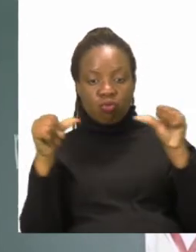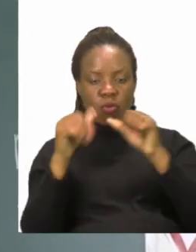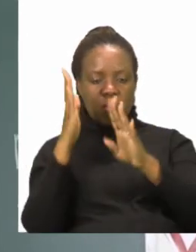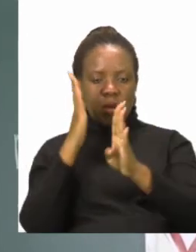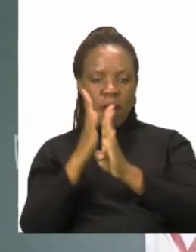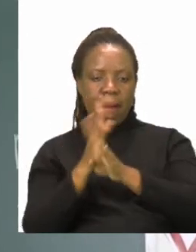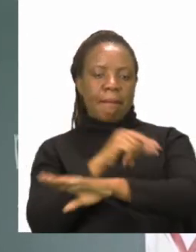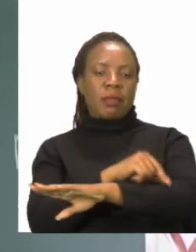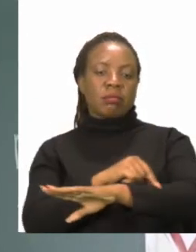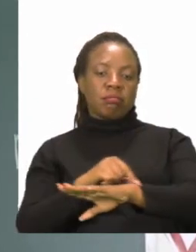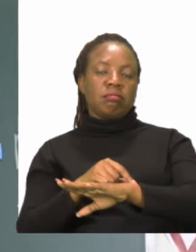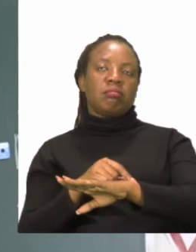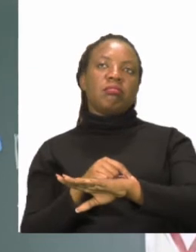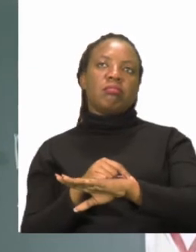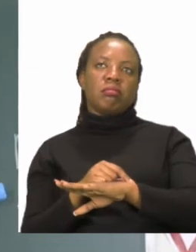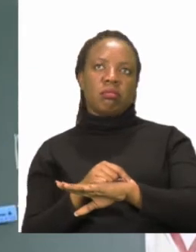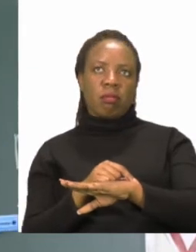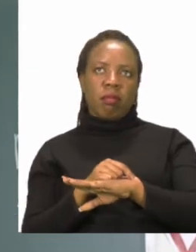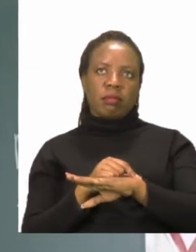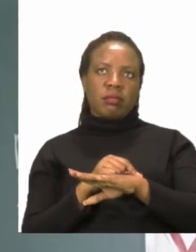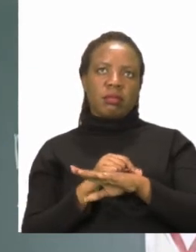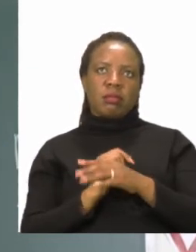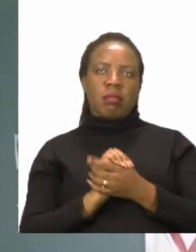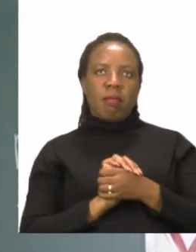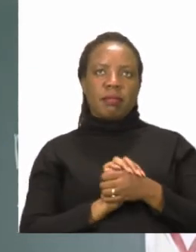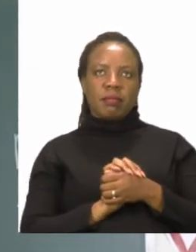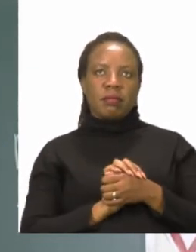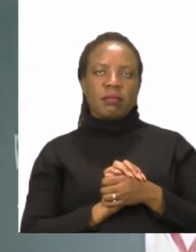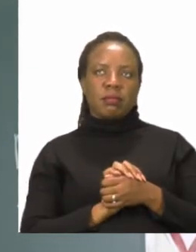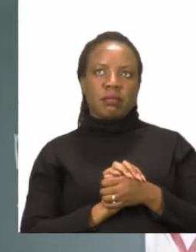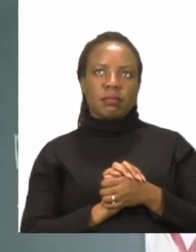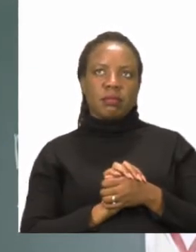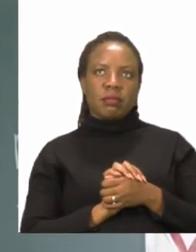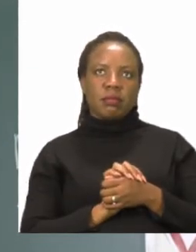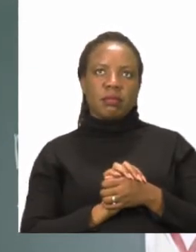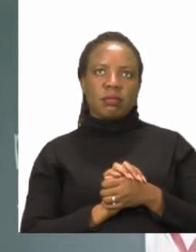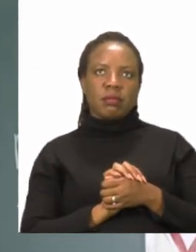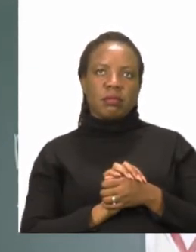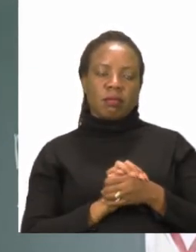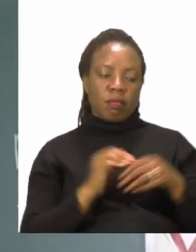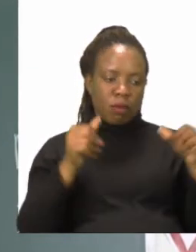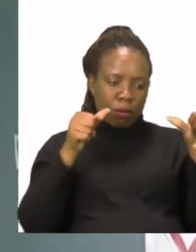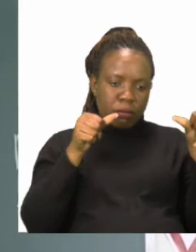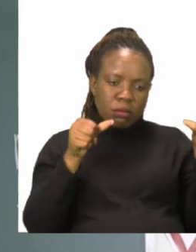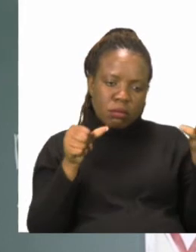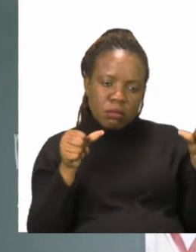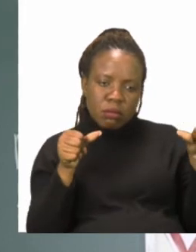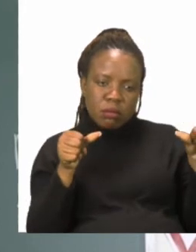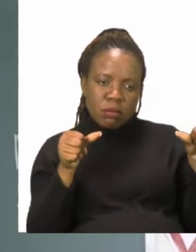the correct measured length. Right, so now I go back and I put my